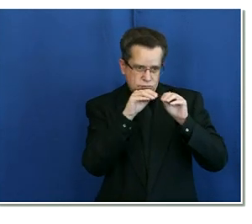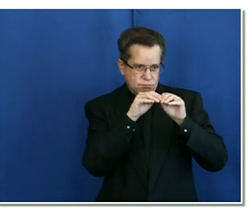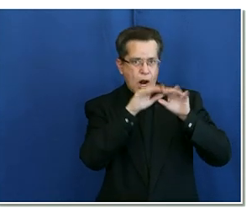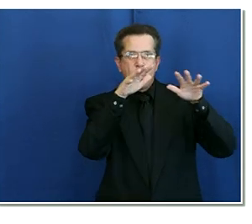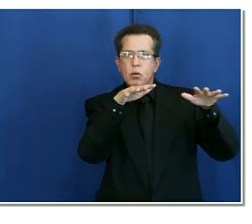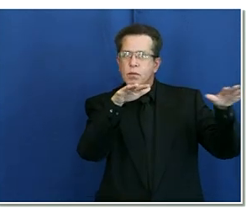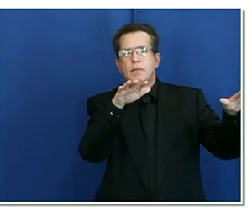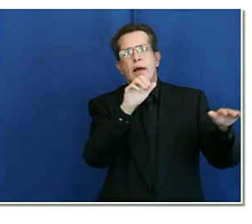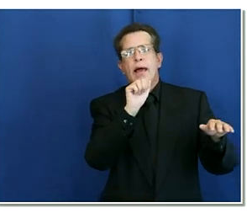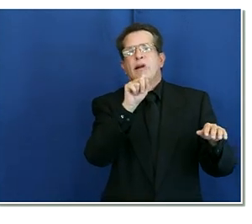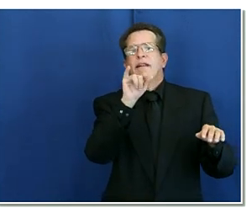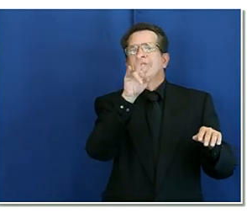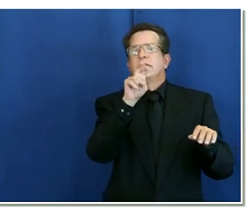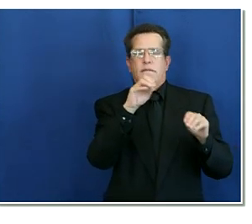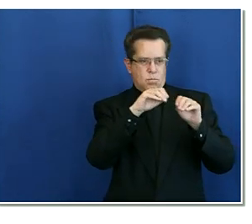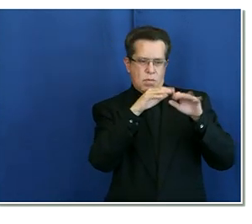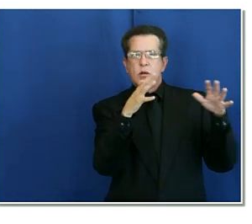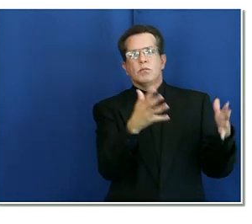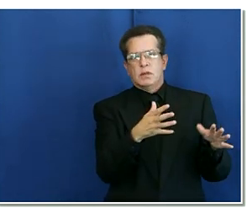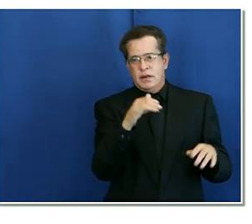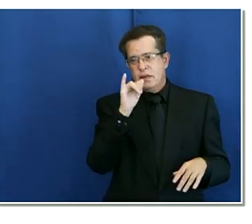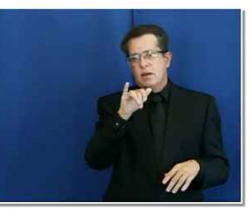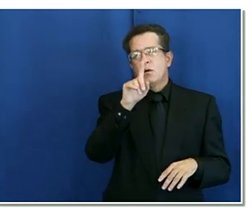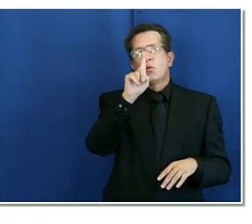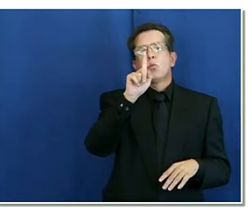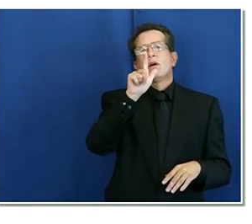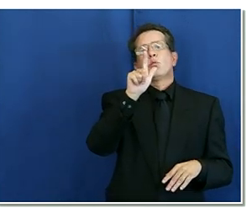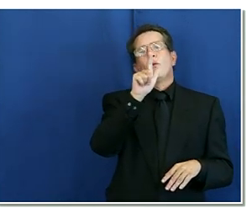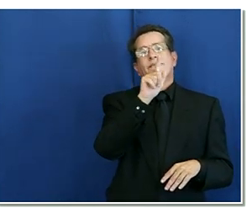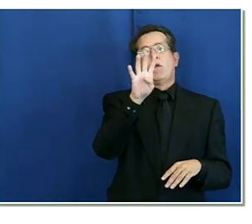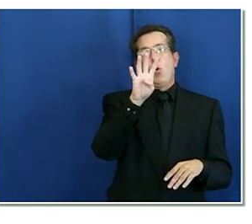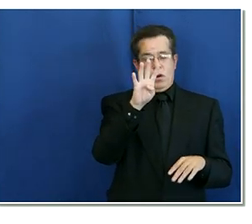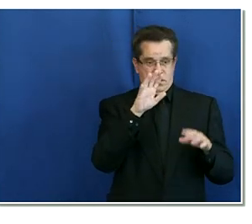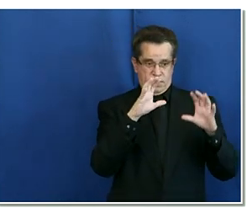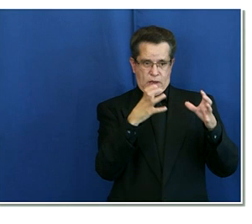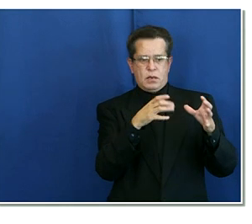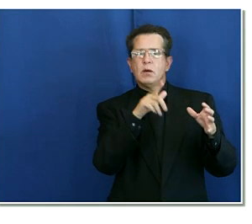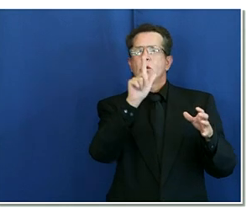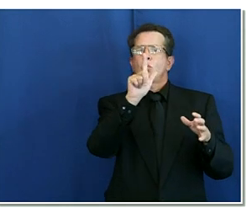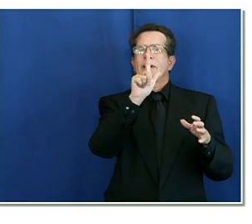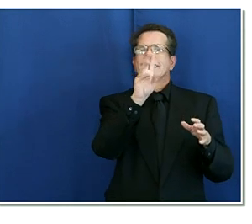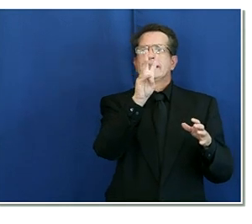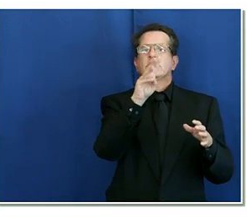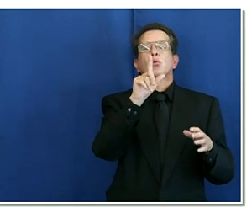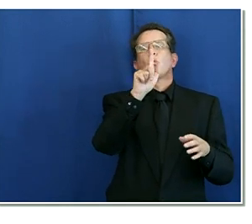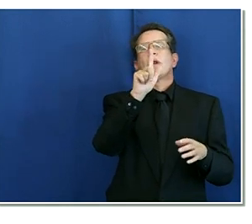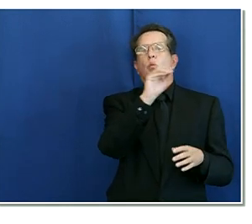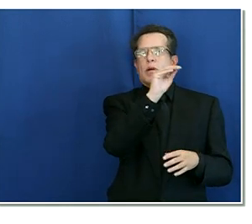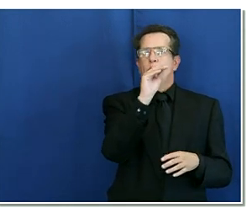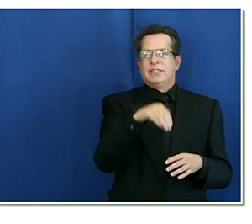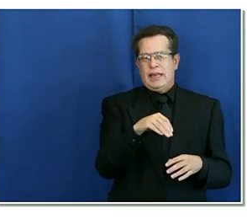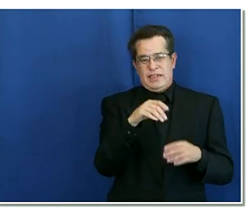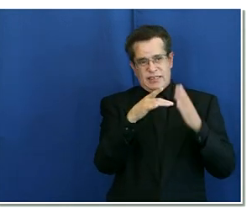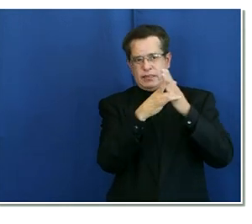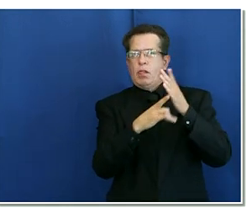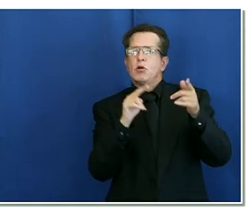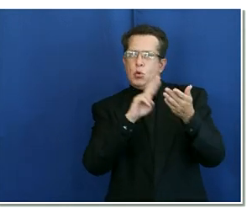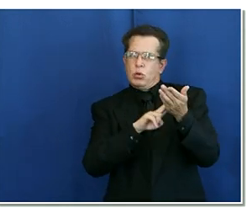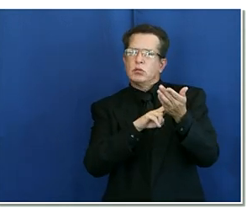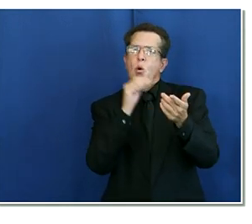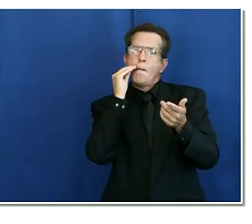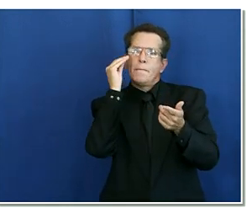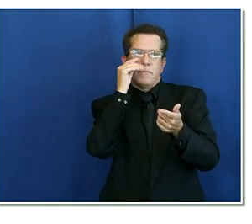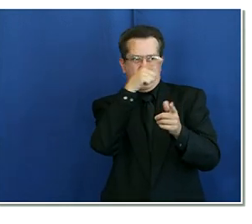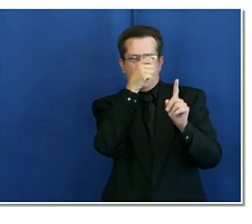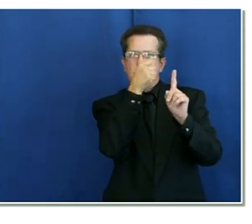active outbreaks. Of these 124 active outbreaks, 26 or 21% are in skilled nursing facilities,